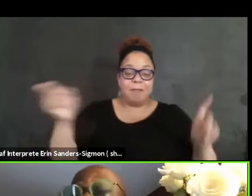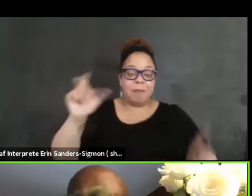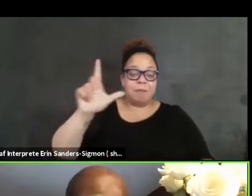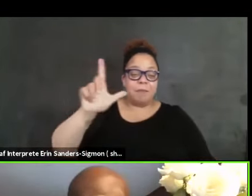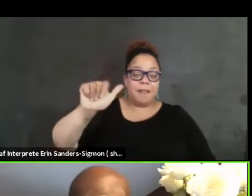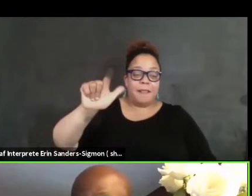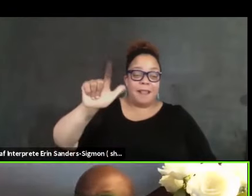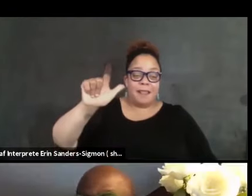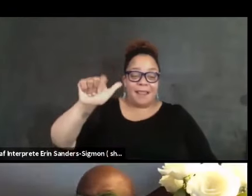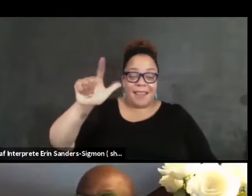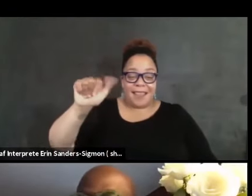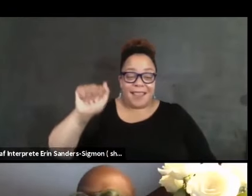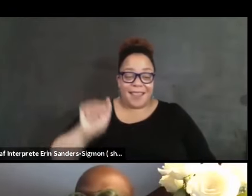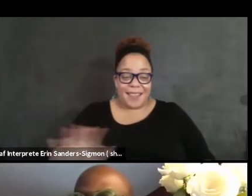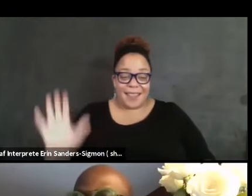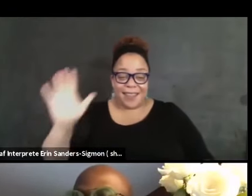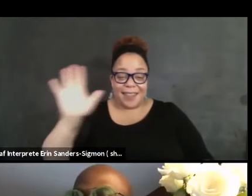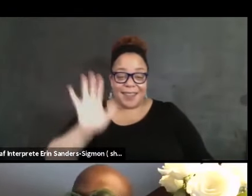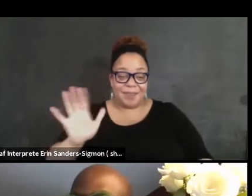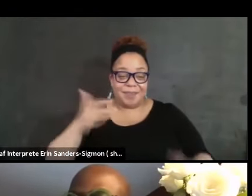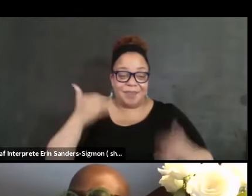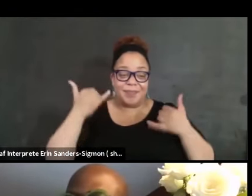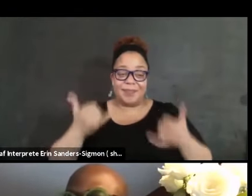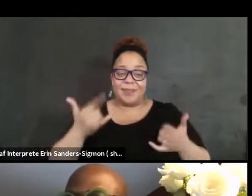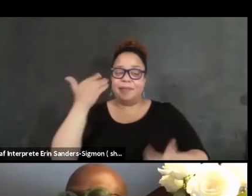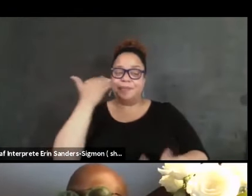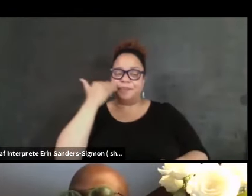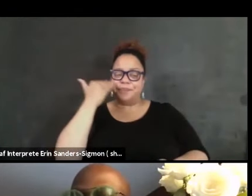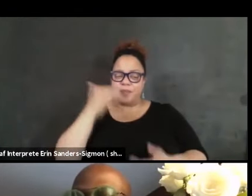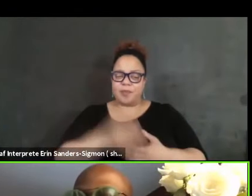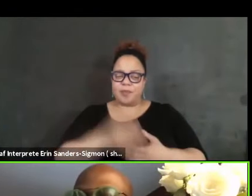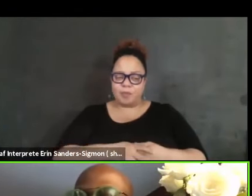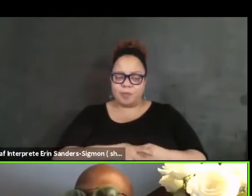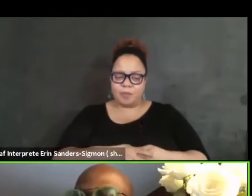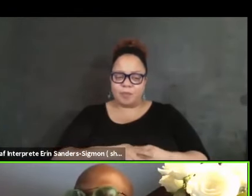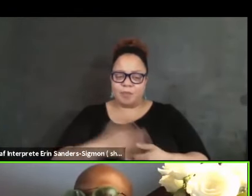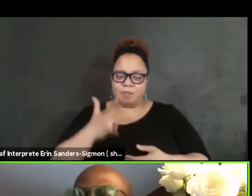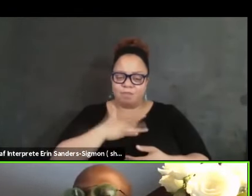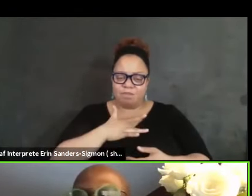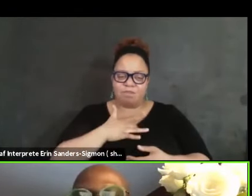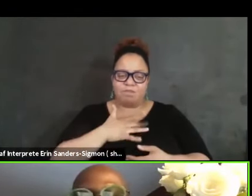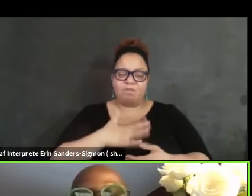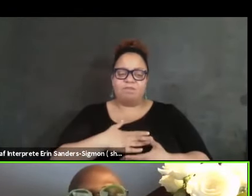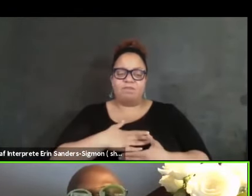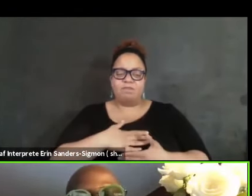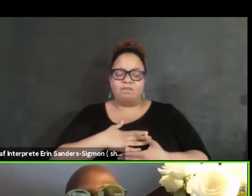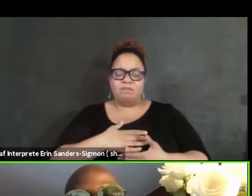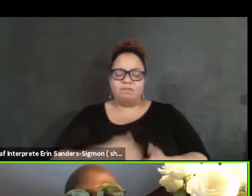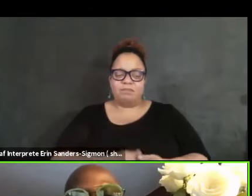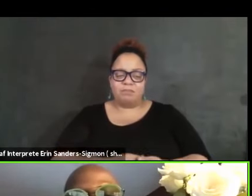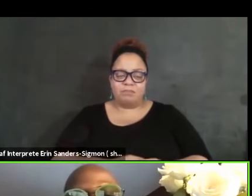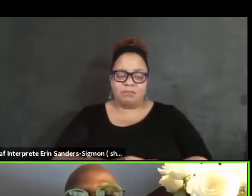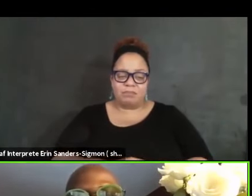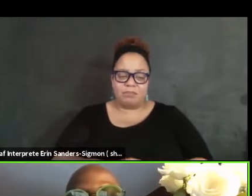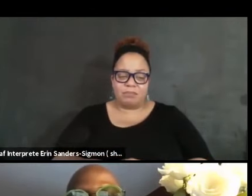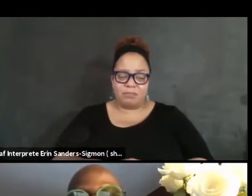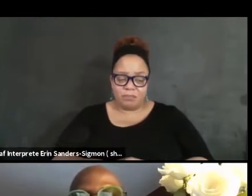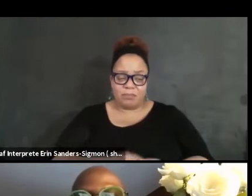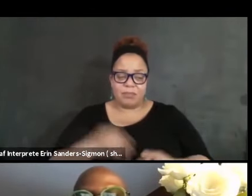It strikes me as we end round one that we have four hot spots